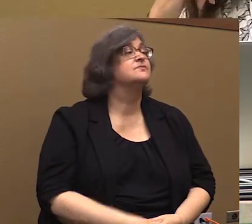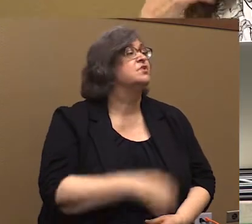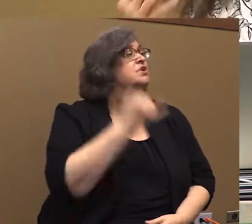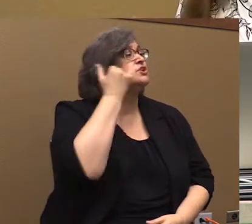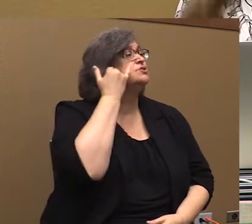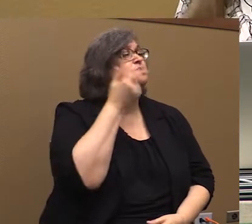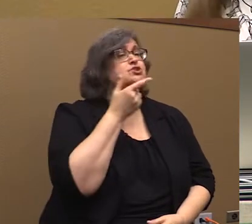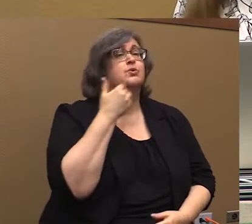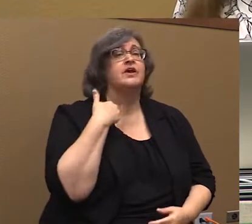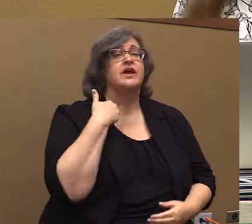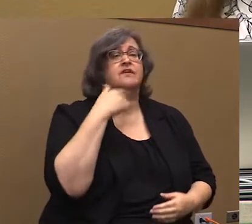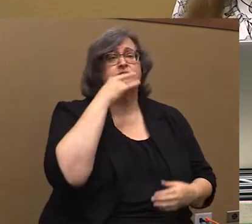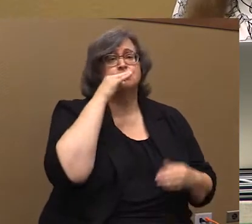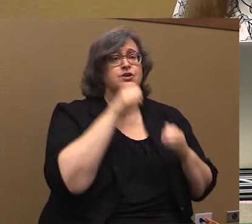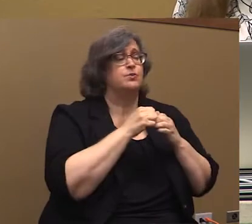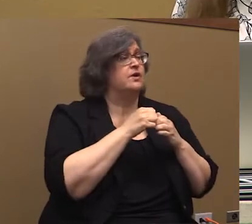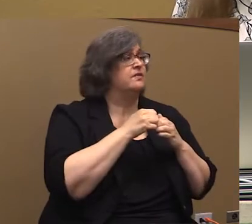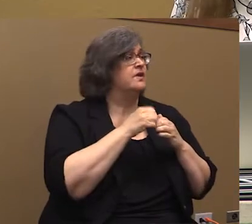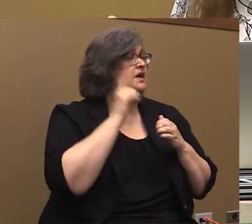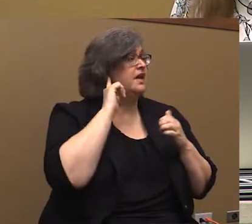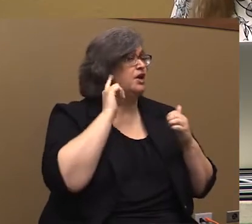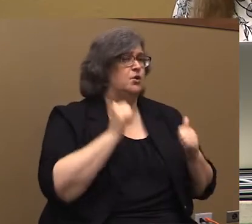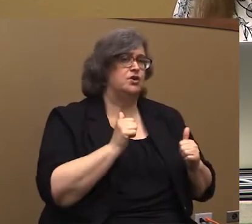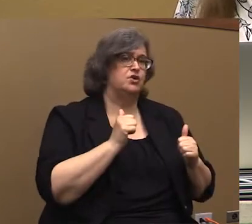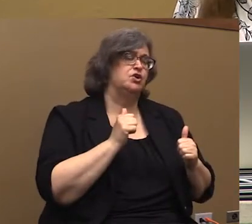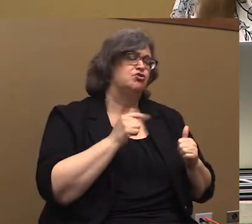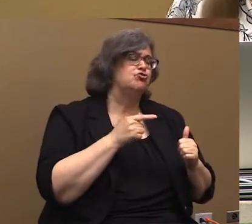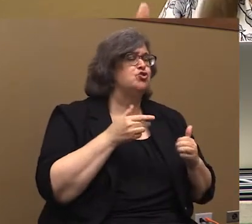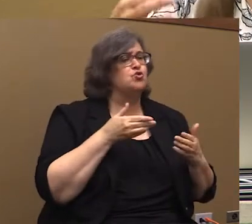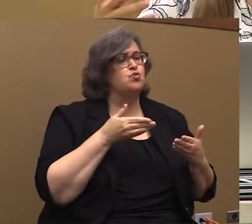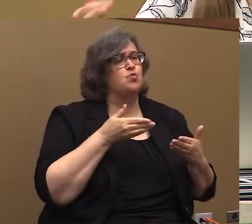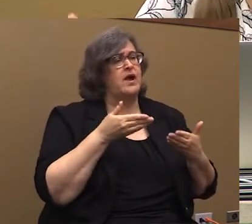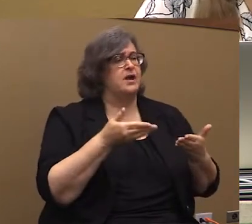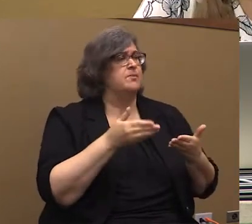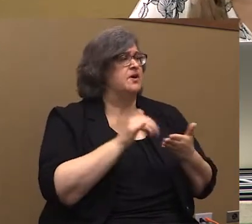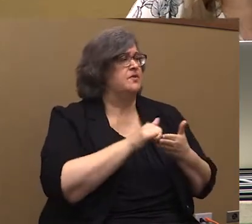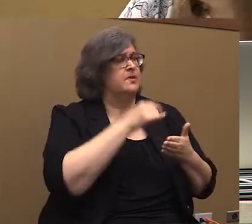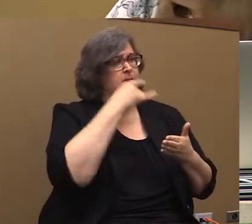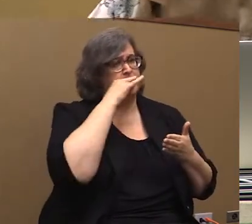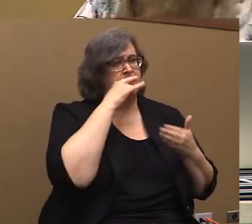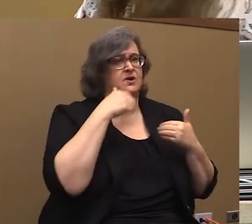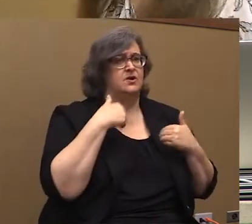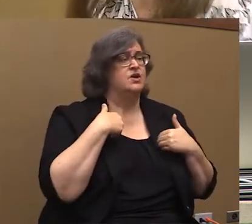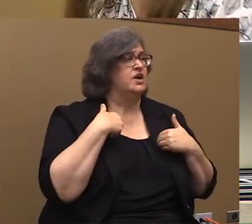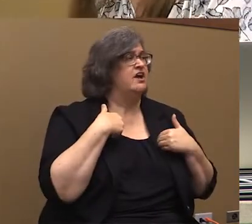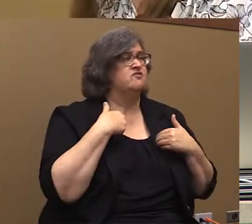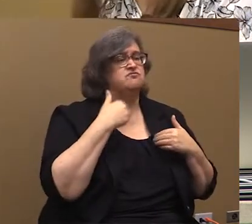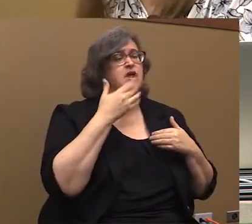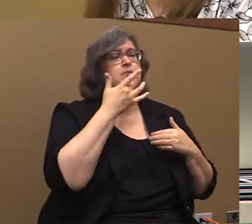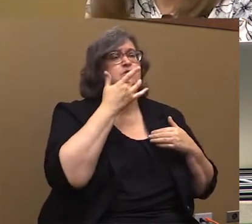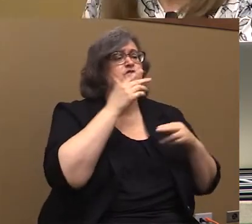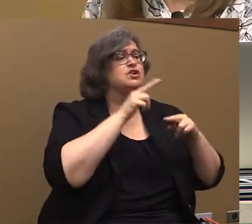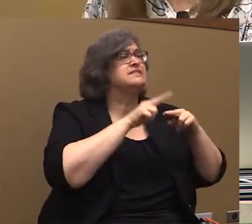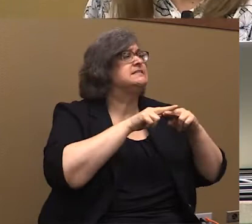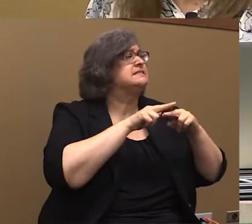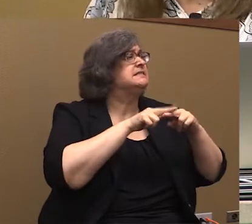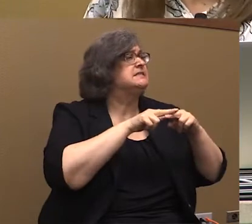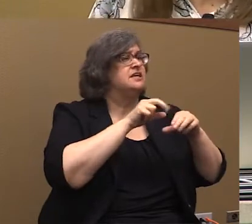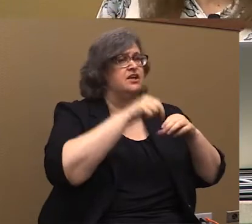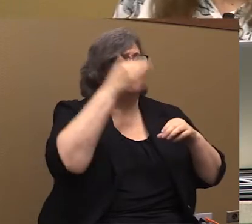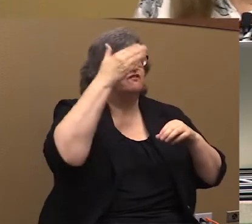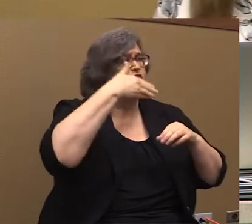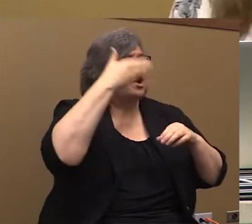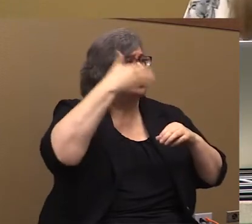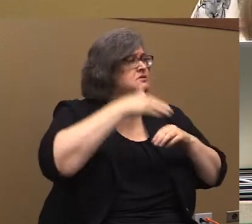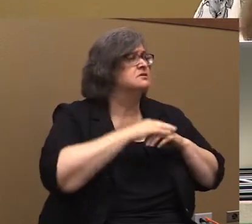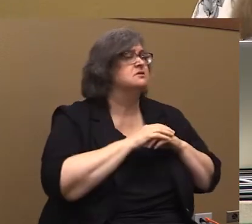think about if you had a child with hearing loss, and we're usually recommending that they have seating